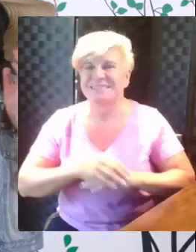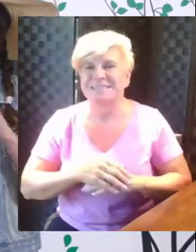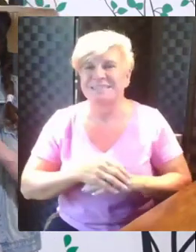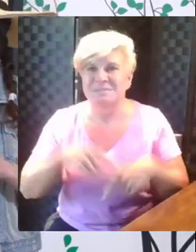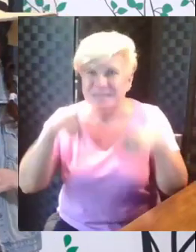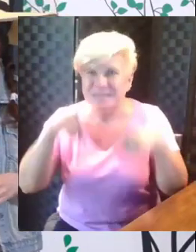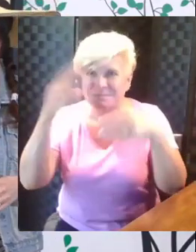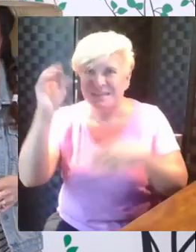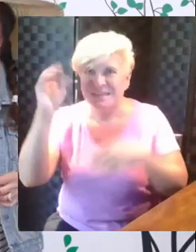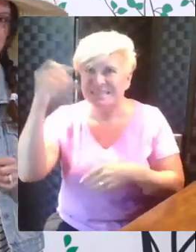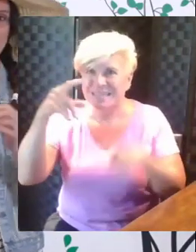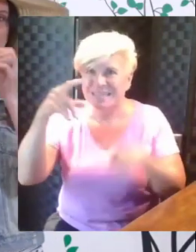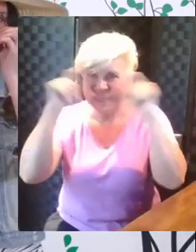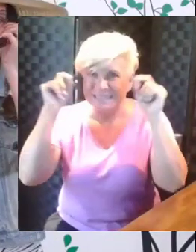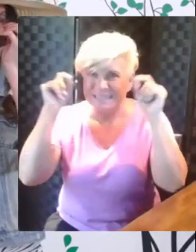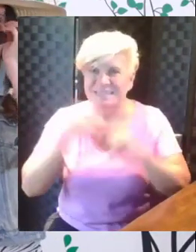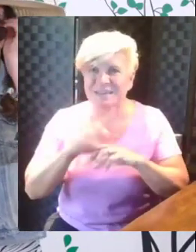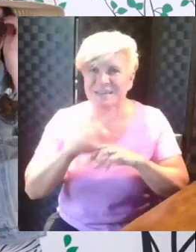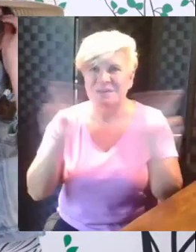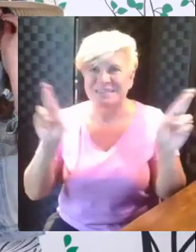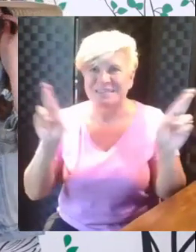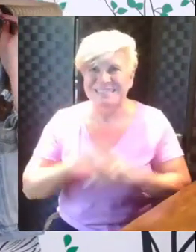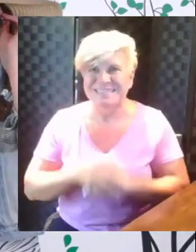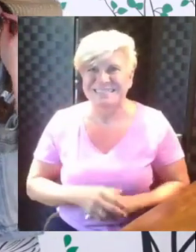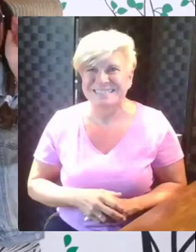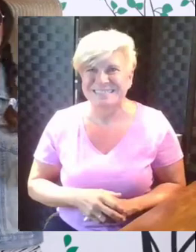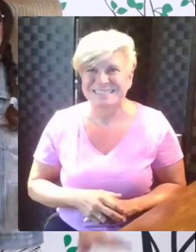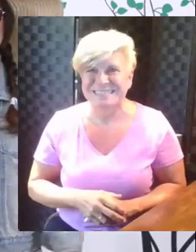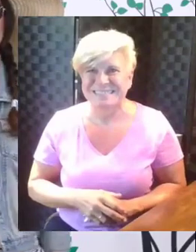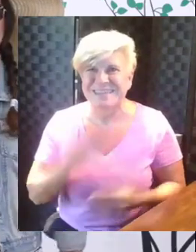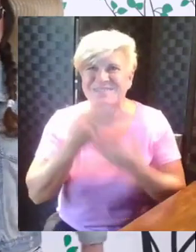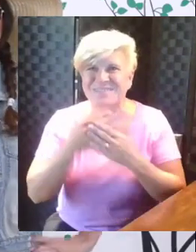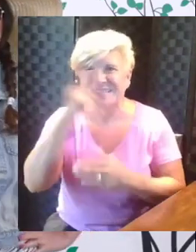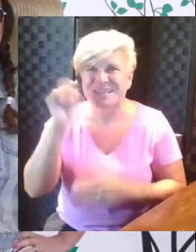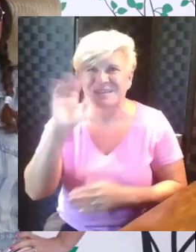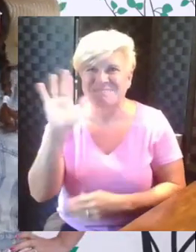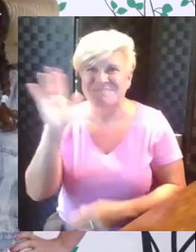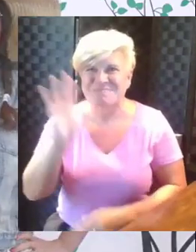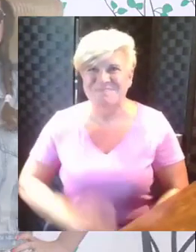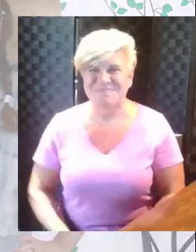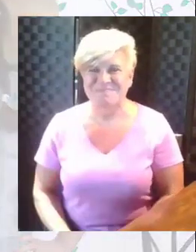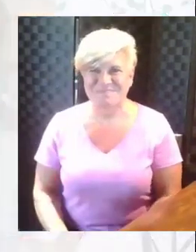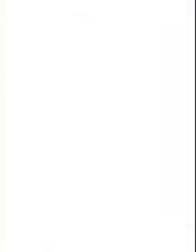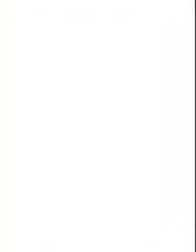and my sunglasses ready. Have a good summer, guys.